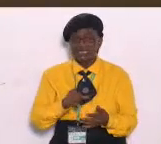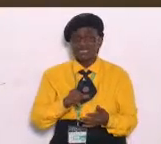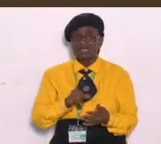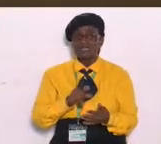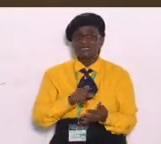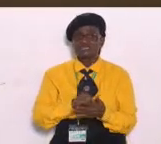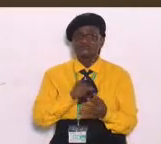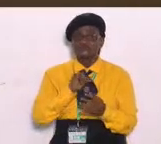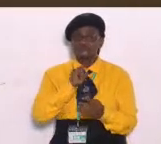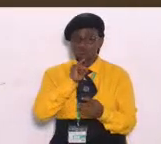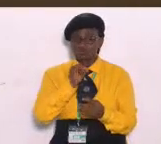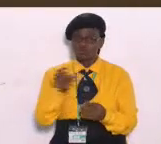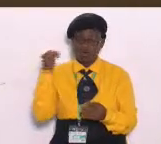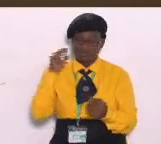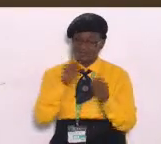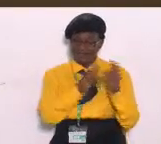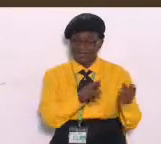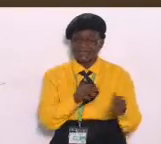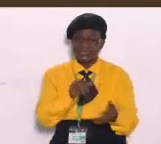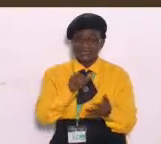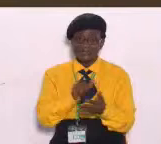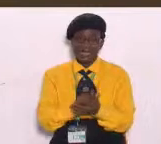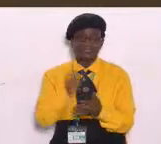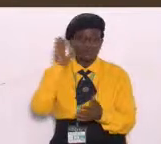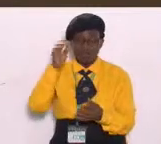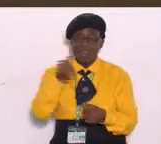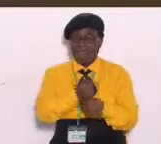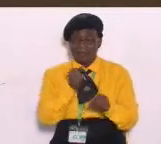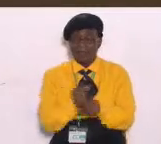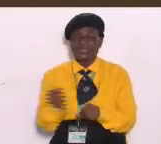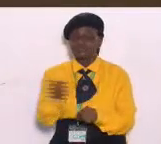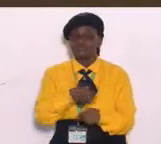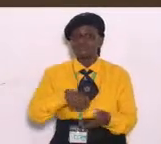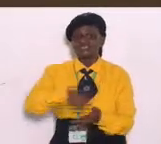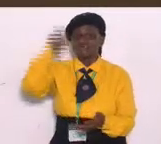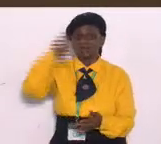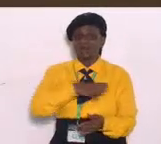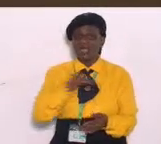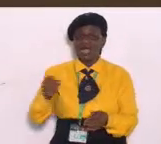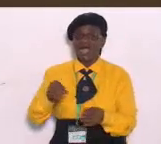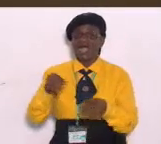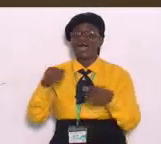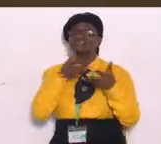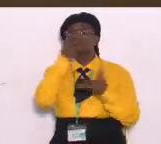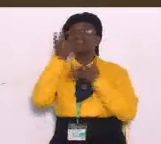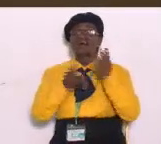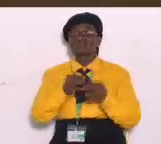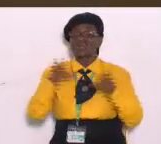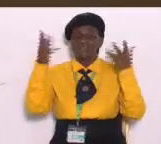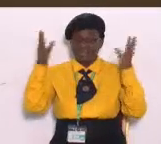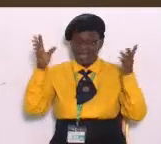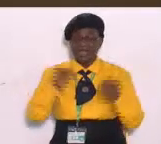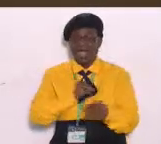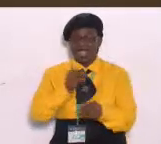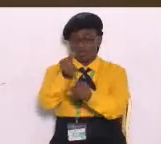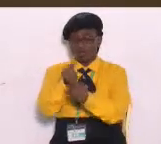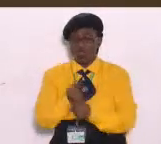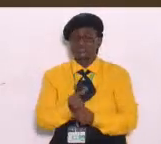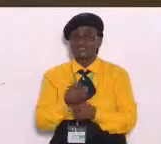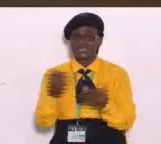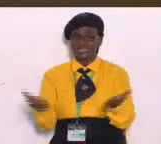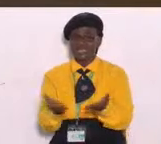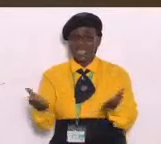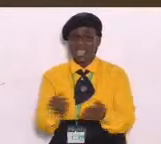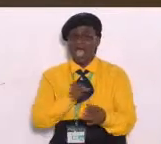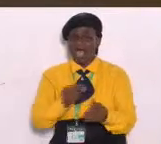things that will make you jump and clap and shout. I got here. I